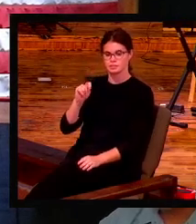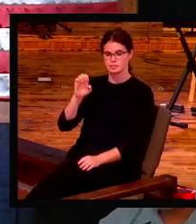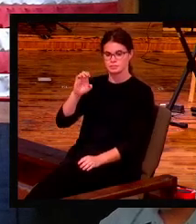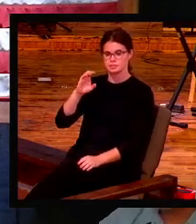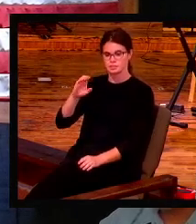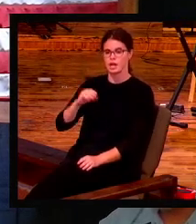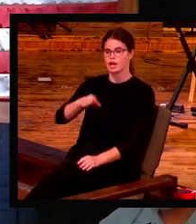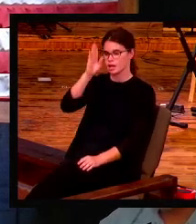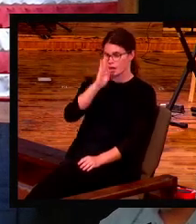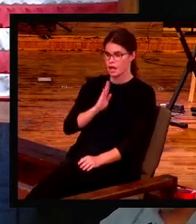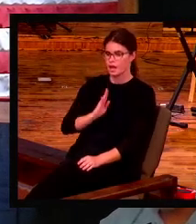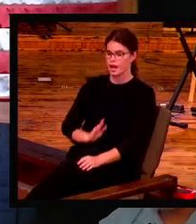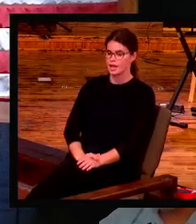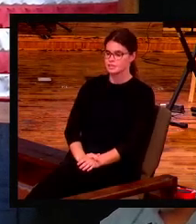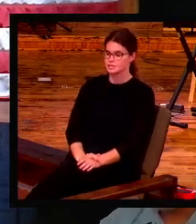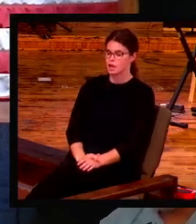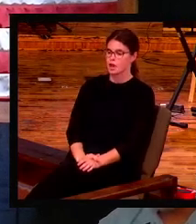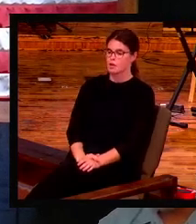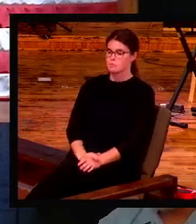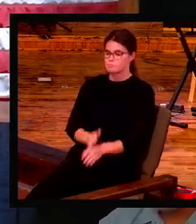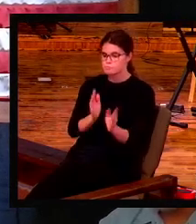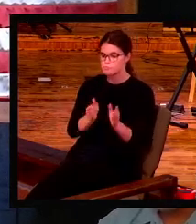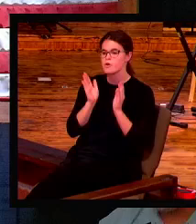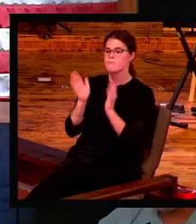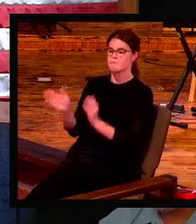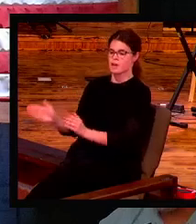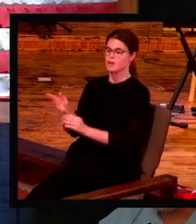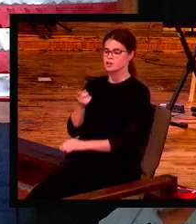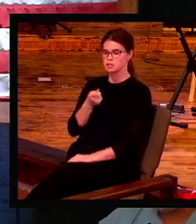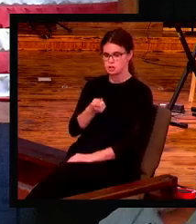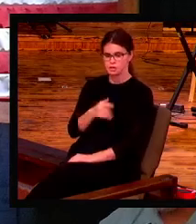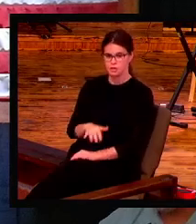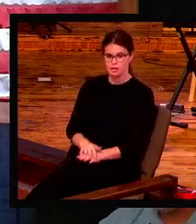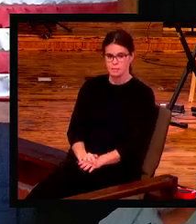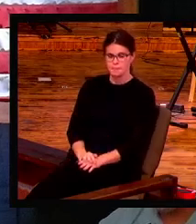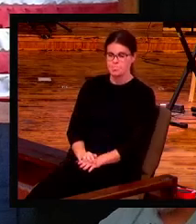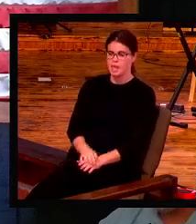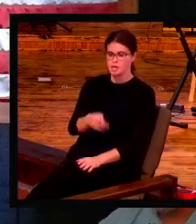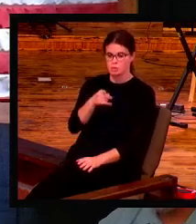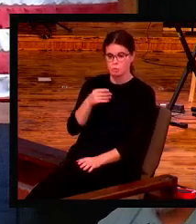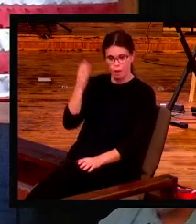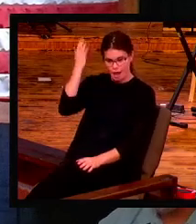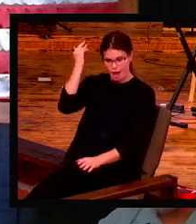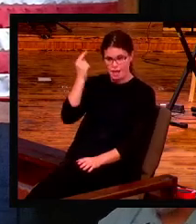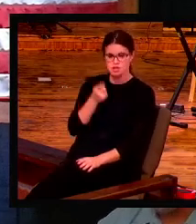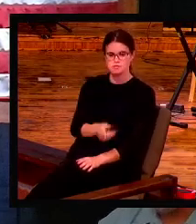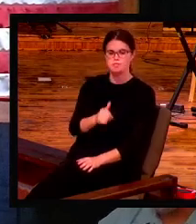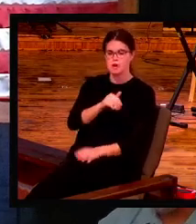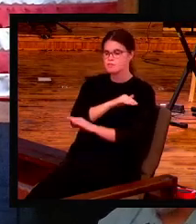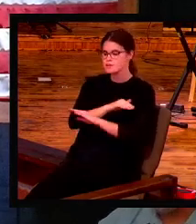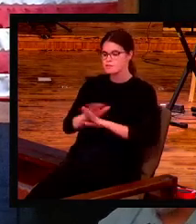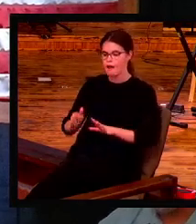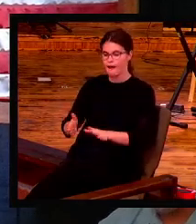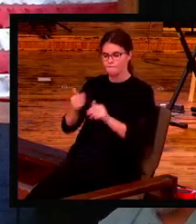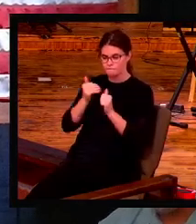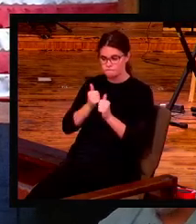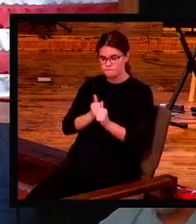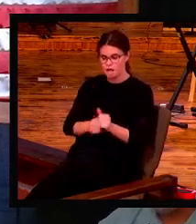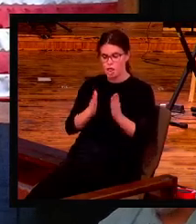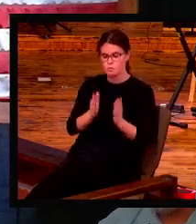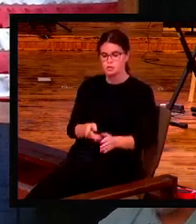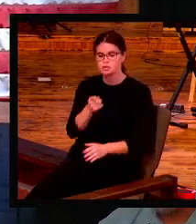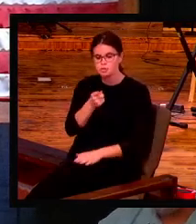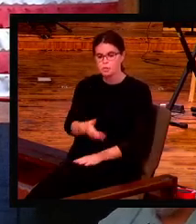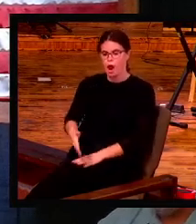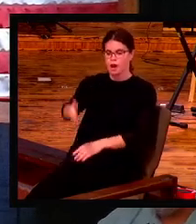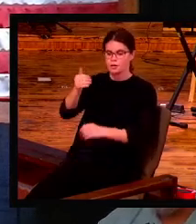Because you are not followers, you are leaders. And God is destined for you to blaze a new trail. Anybody receive that